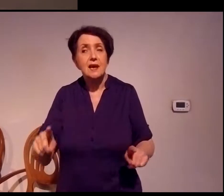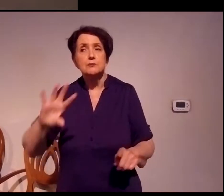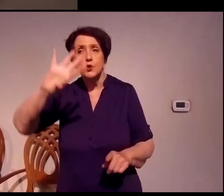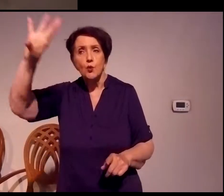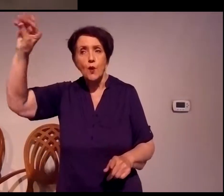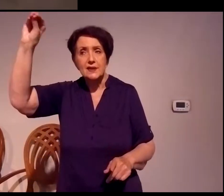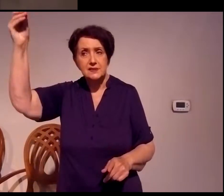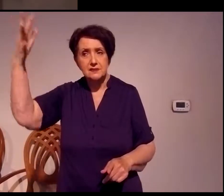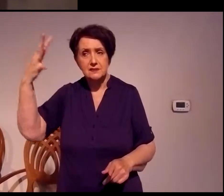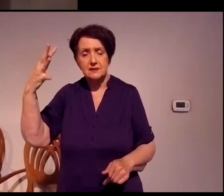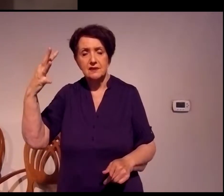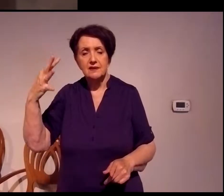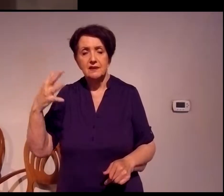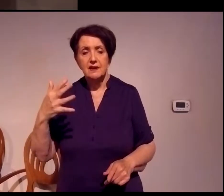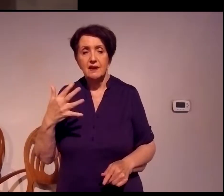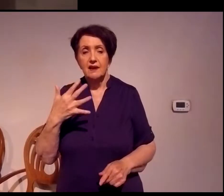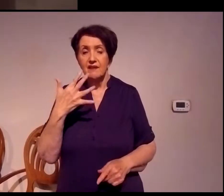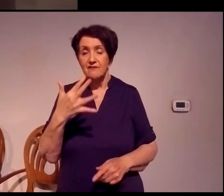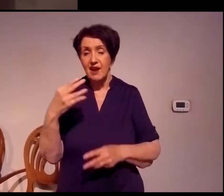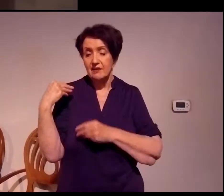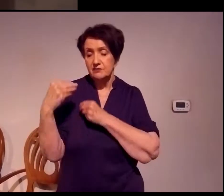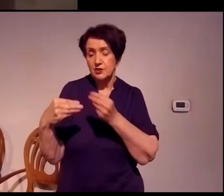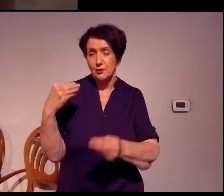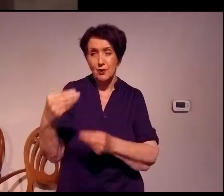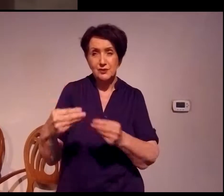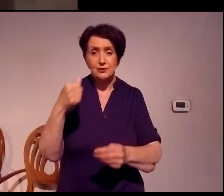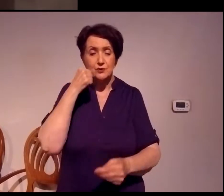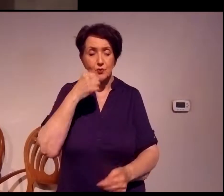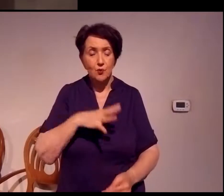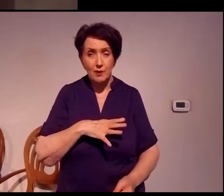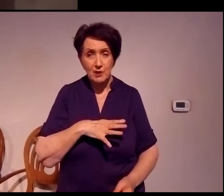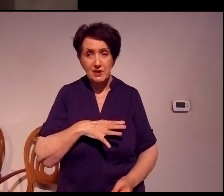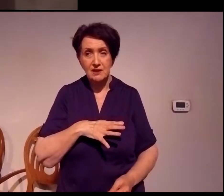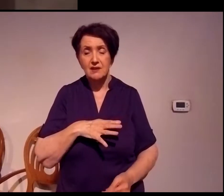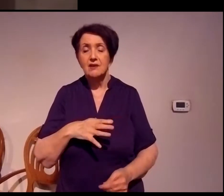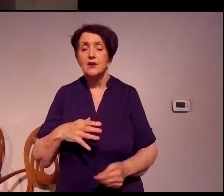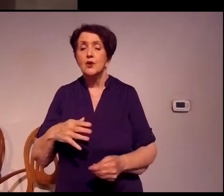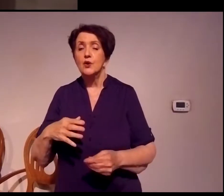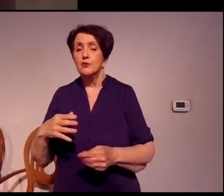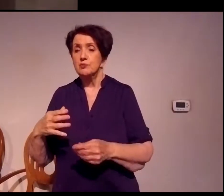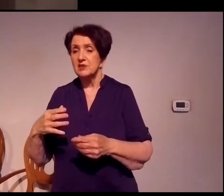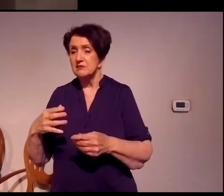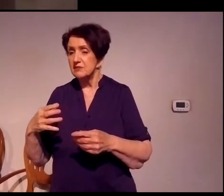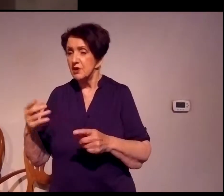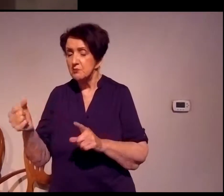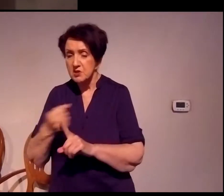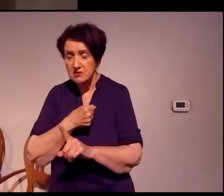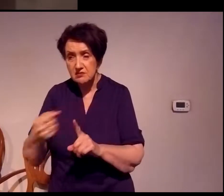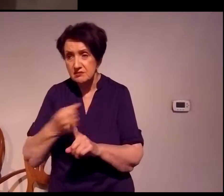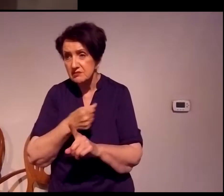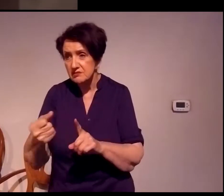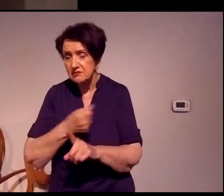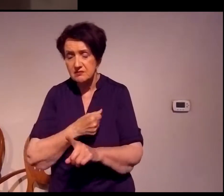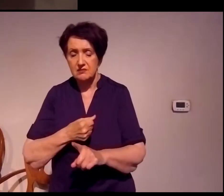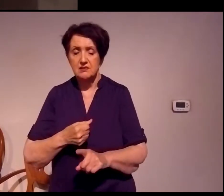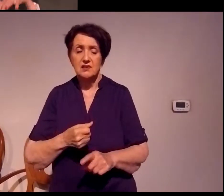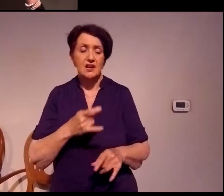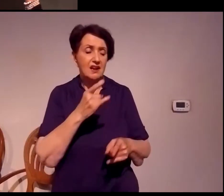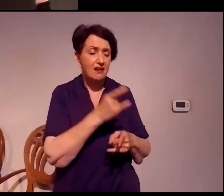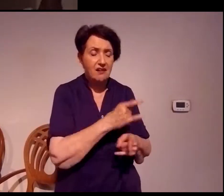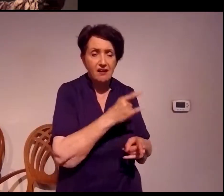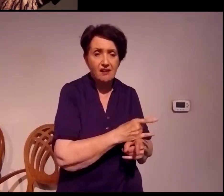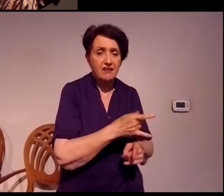5 generations of women who've been traumatized and abused. A ton of struggle. An alcoholic father,